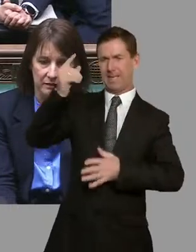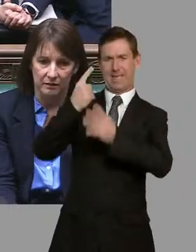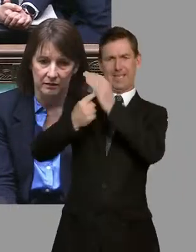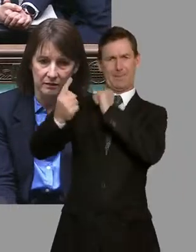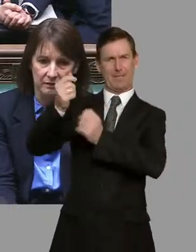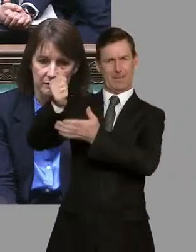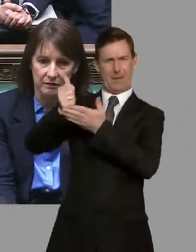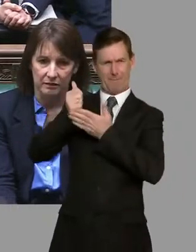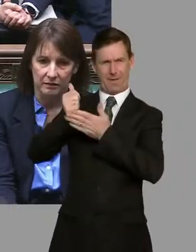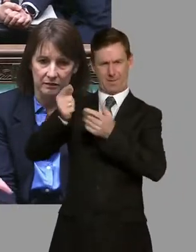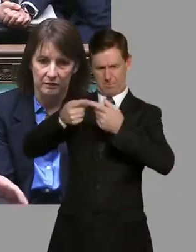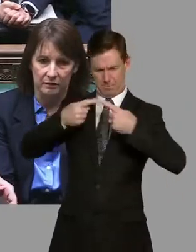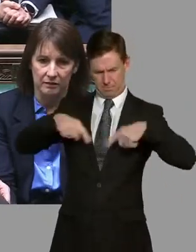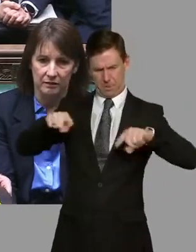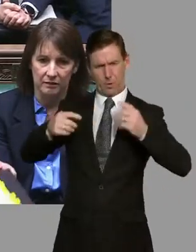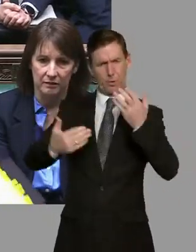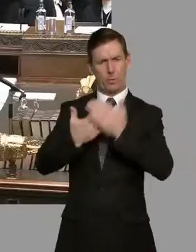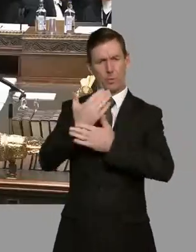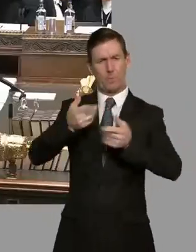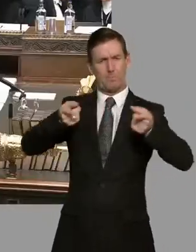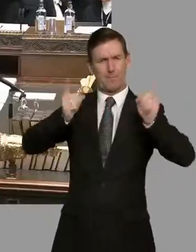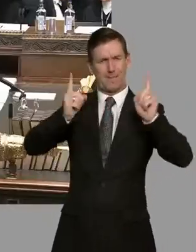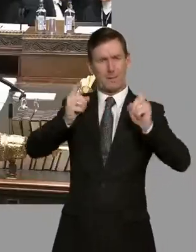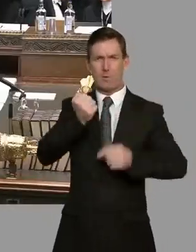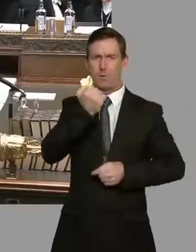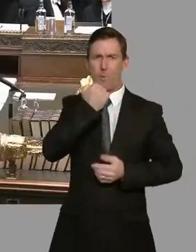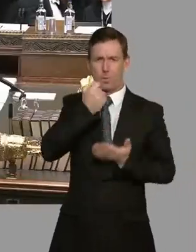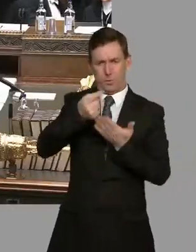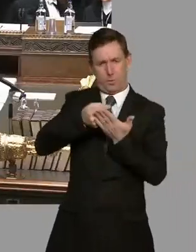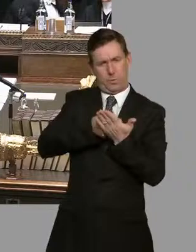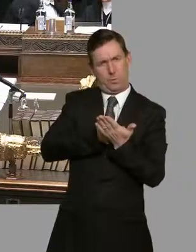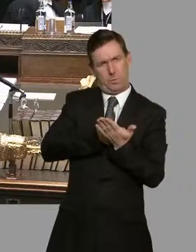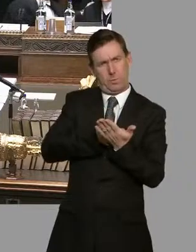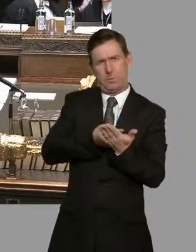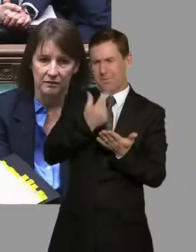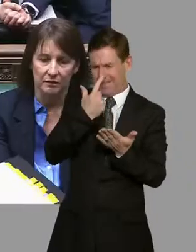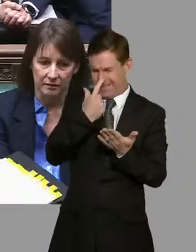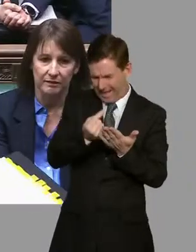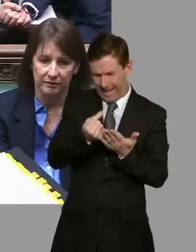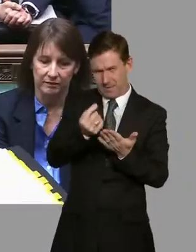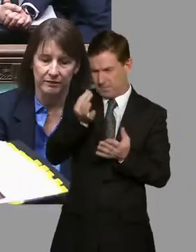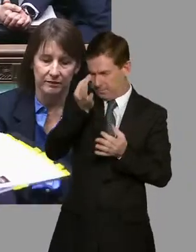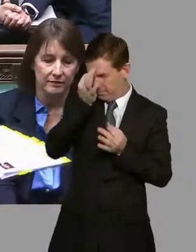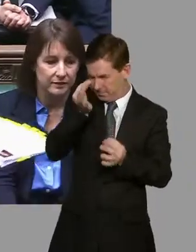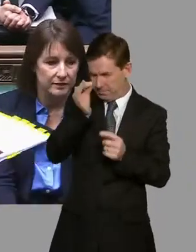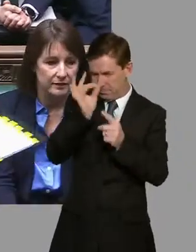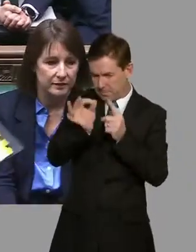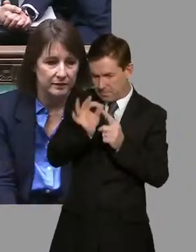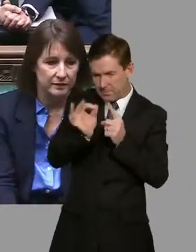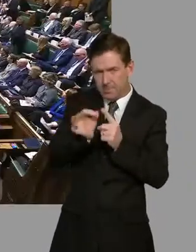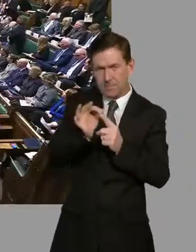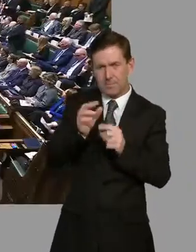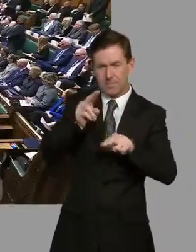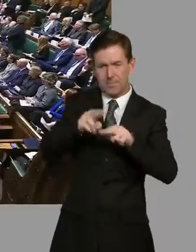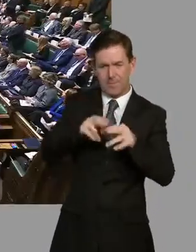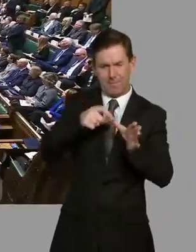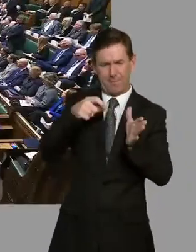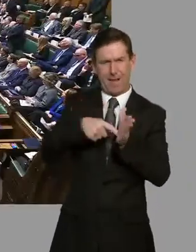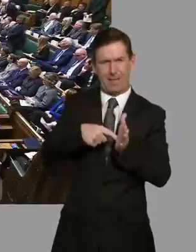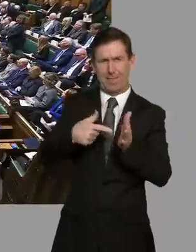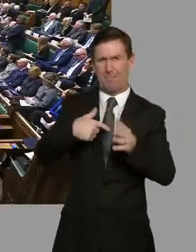to establish the facts, and I'm not going to give a running commentary on that important exercise.